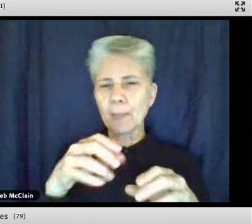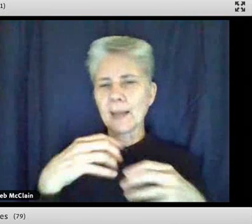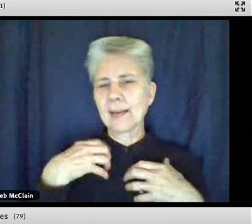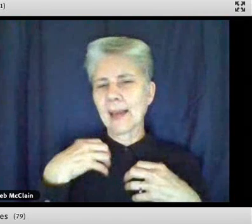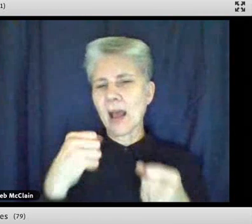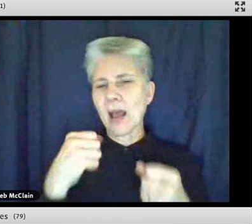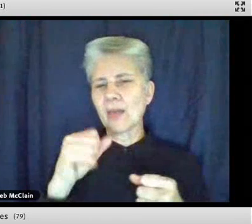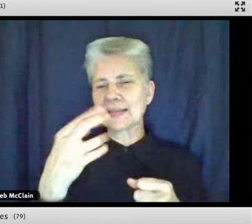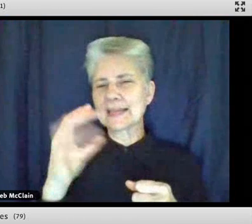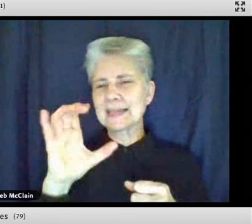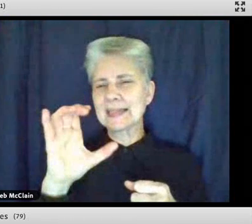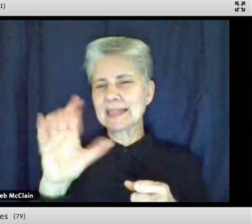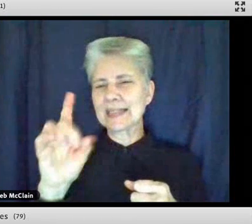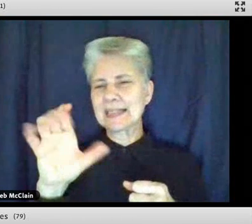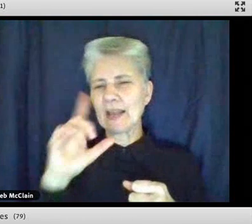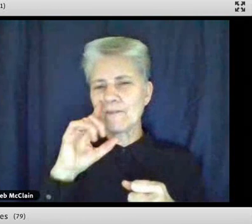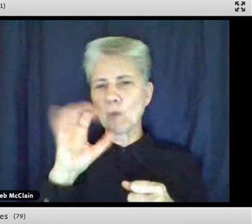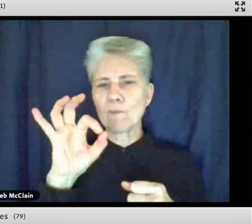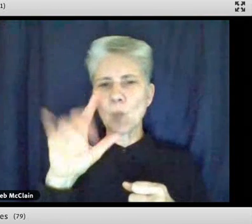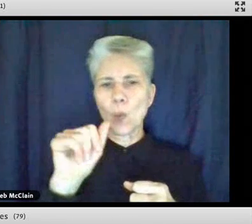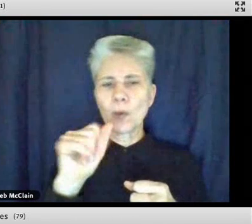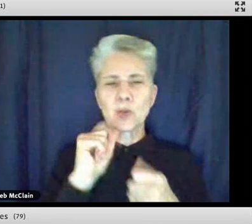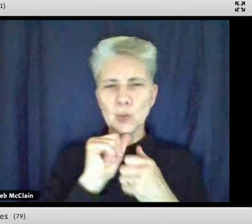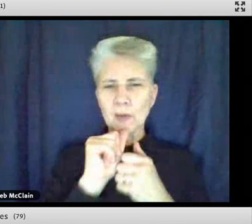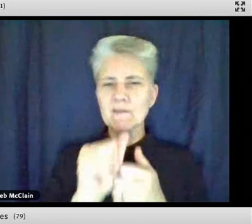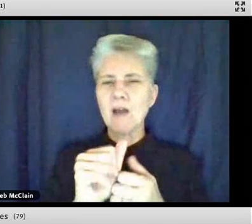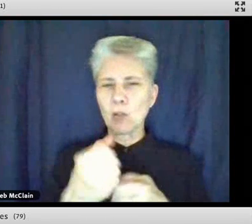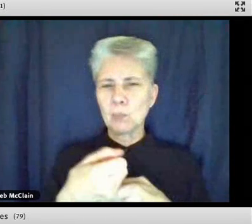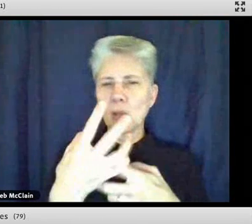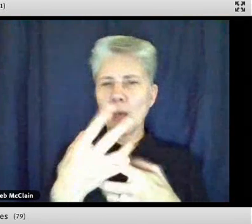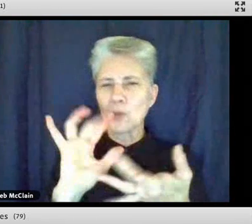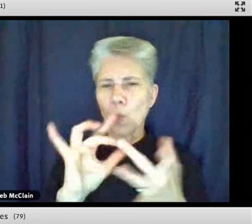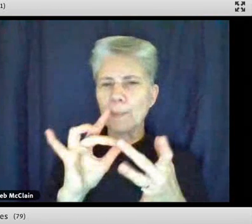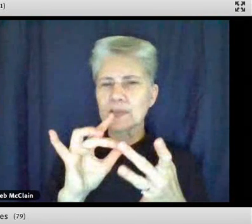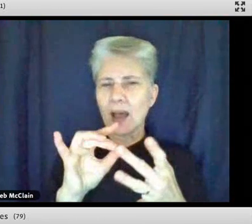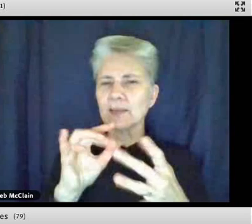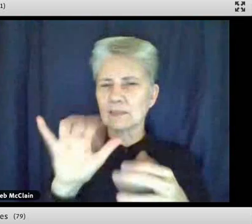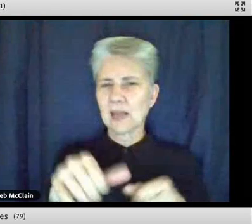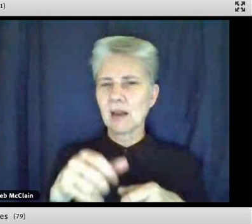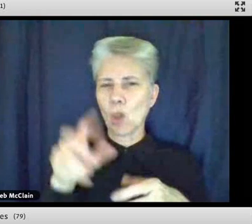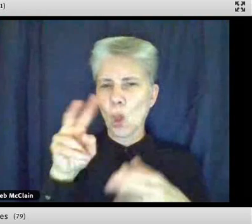can follow those websites. I'm going to go back to my slides. Give me just 1 second.